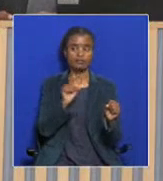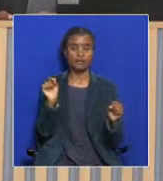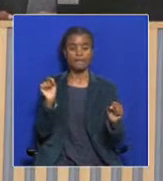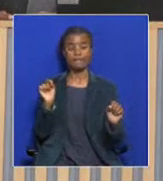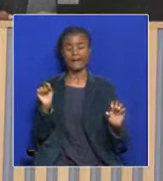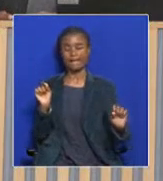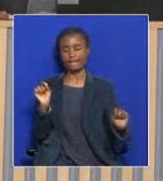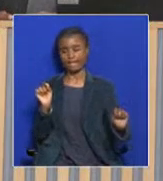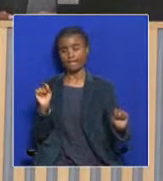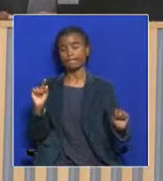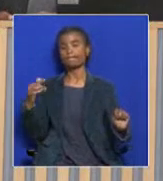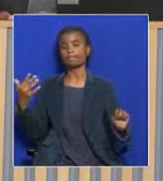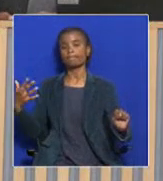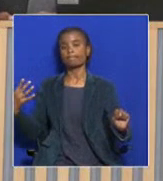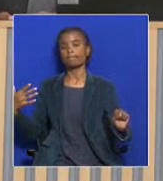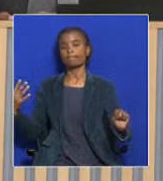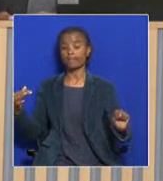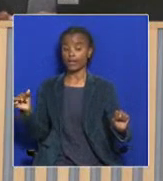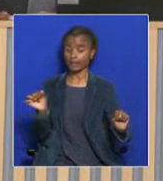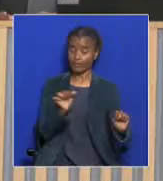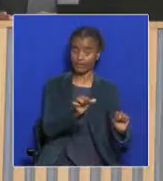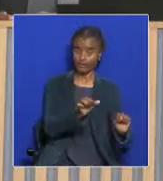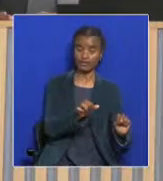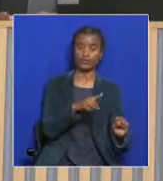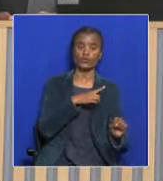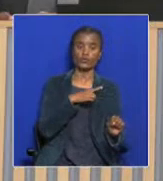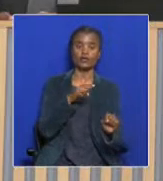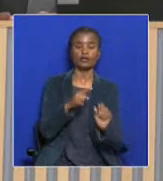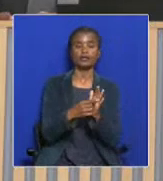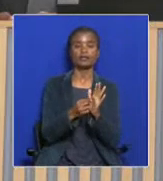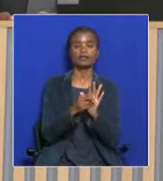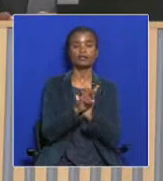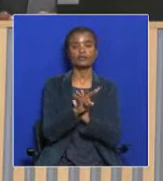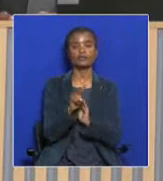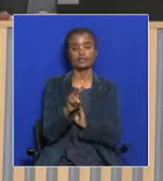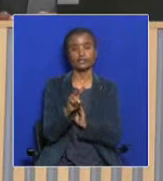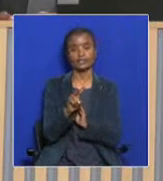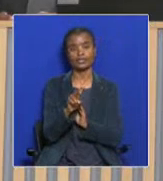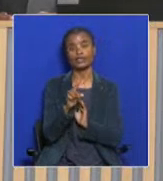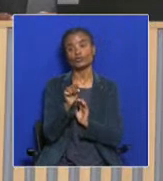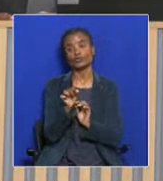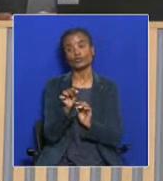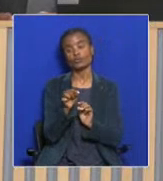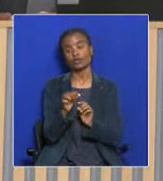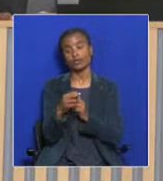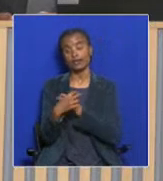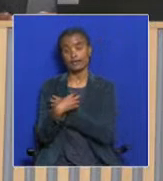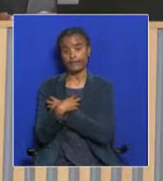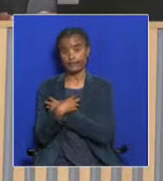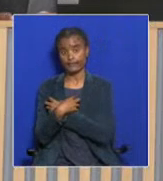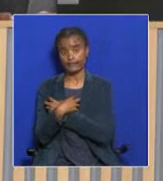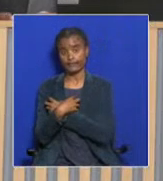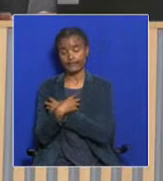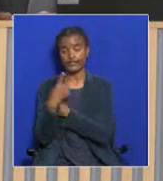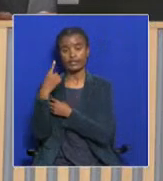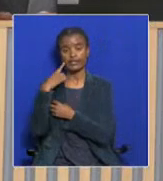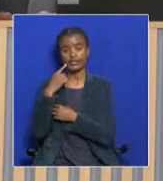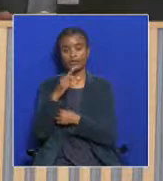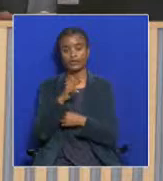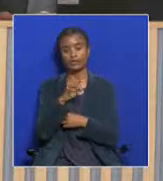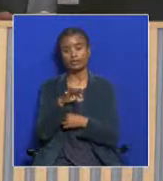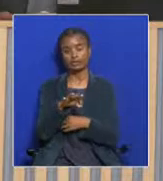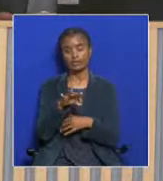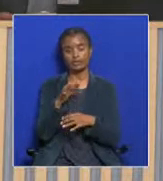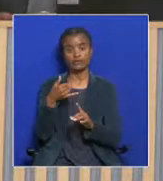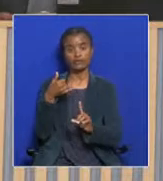on the 22nd. On the 23rd, you phone, I think it's Colonel Kuzwayo, of